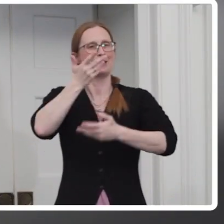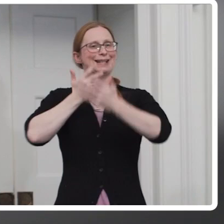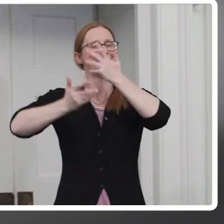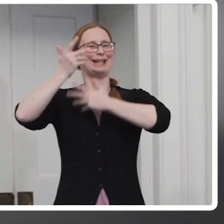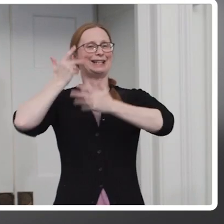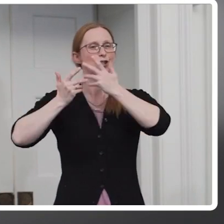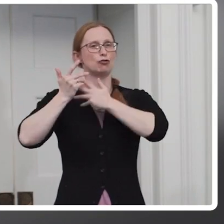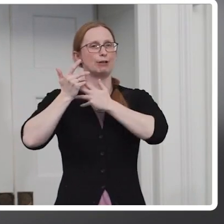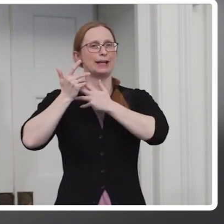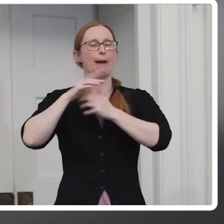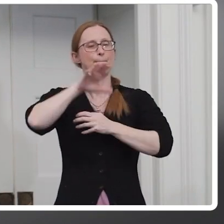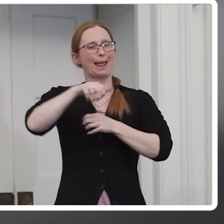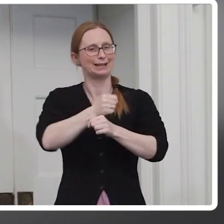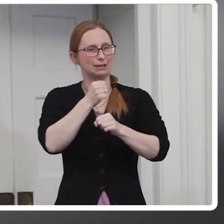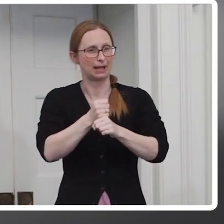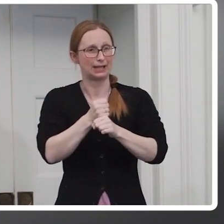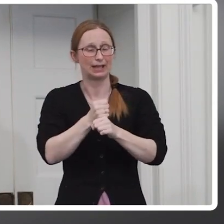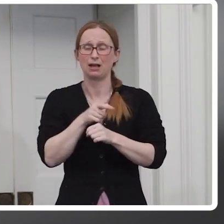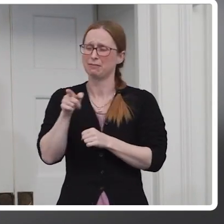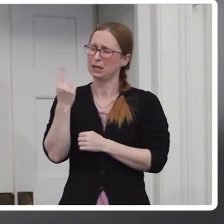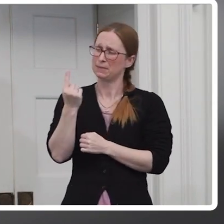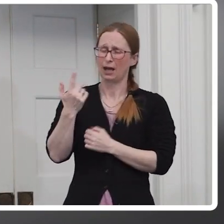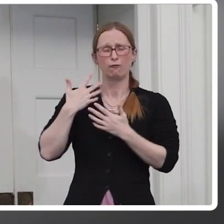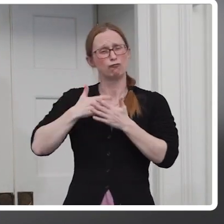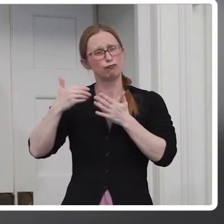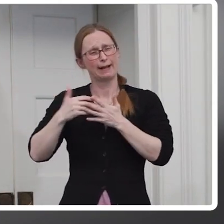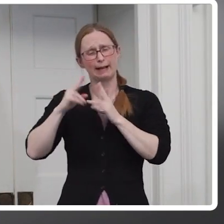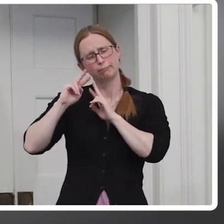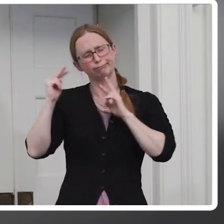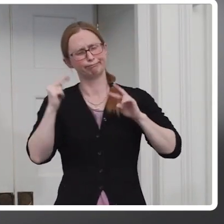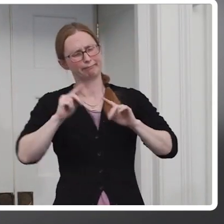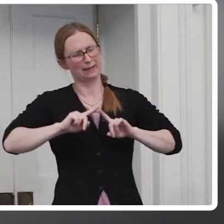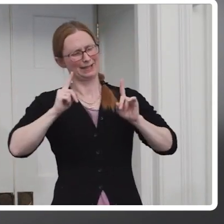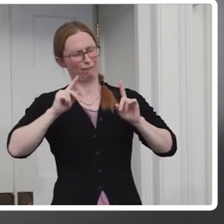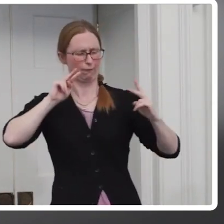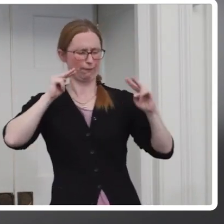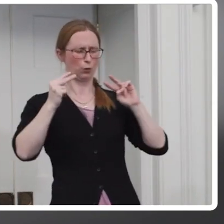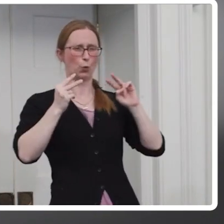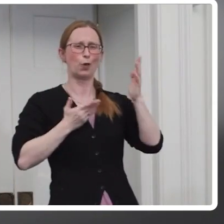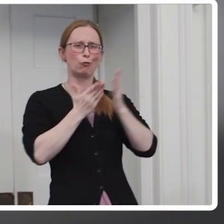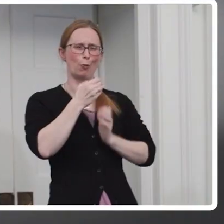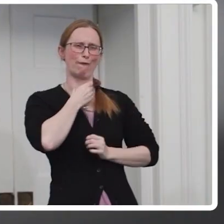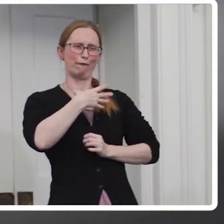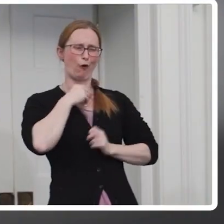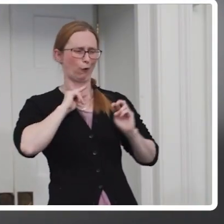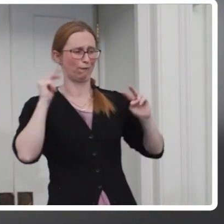and Identity, with Bloomsbury Publishing, and is often found examining the everyday through their alter ego, the